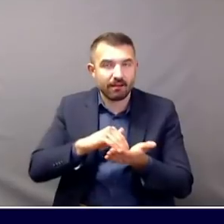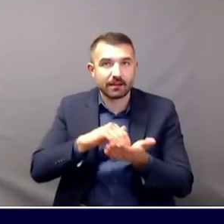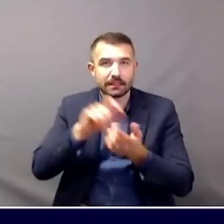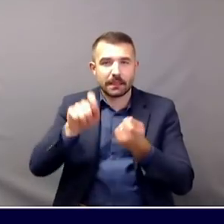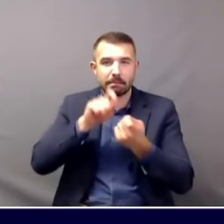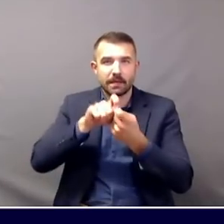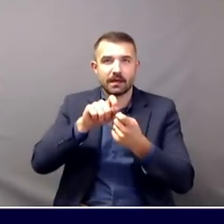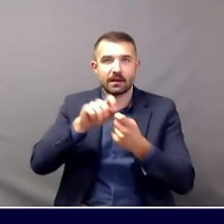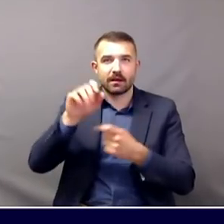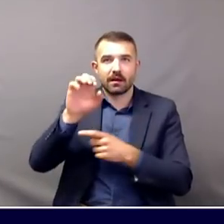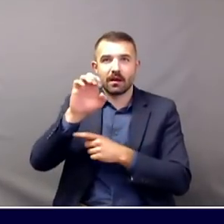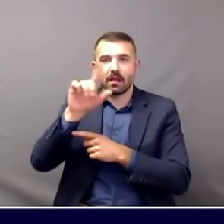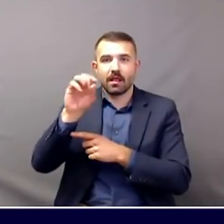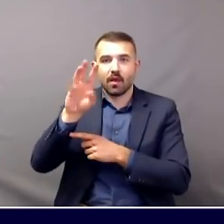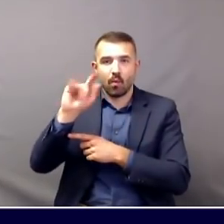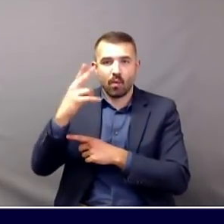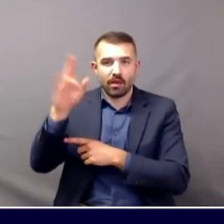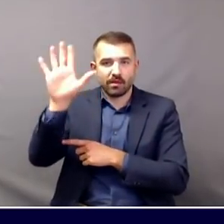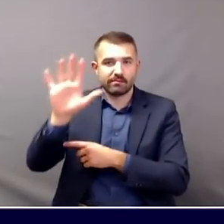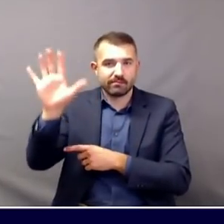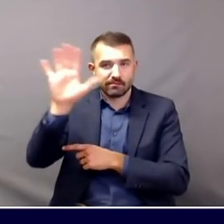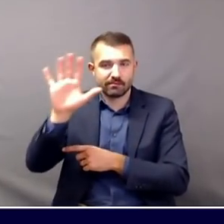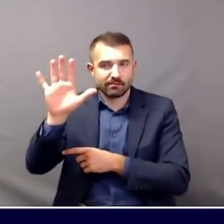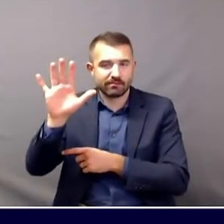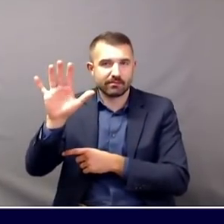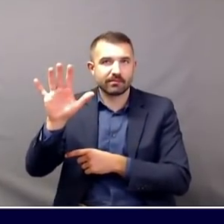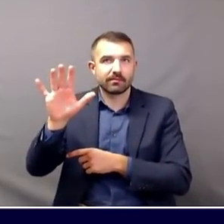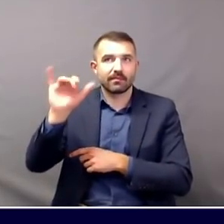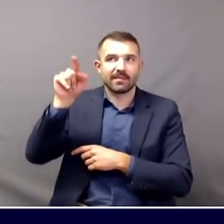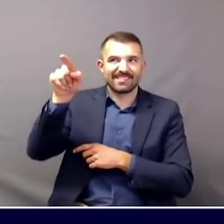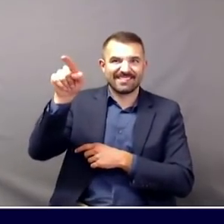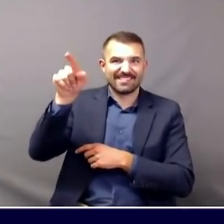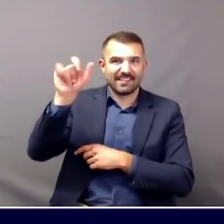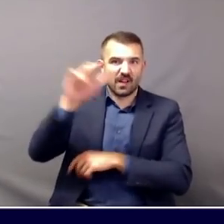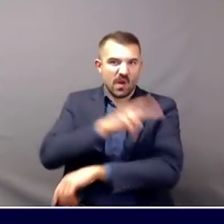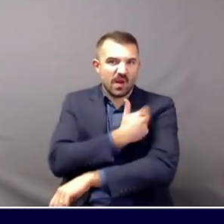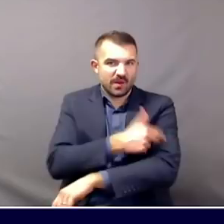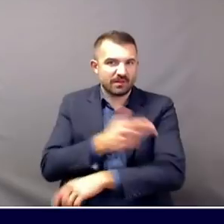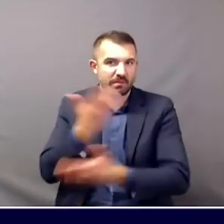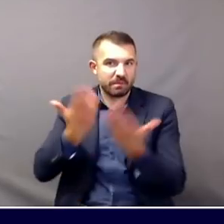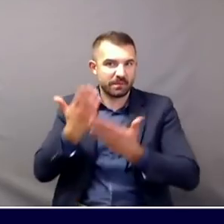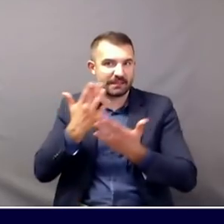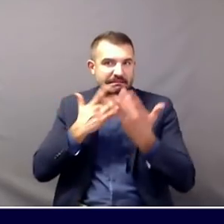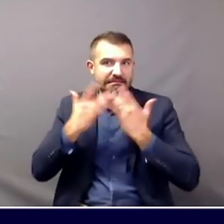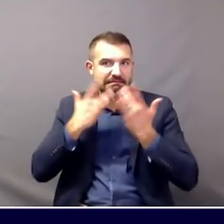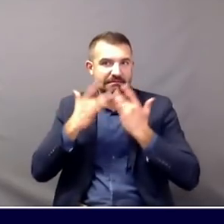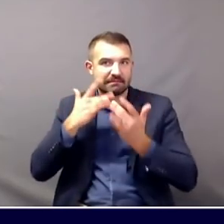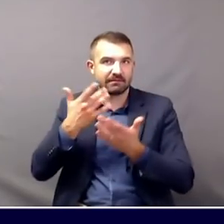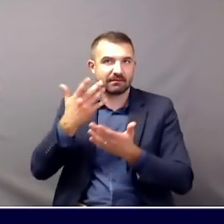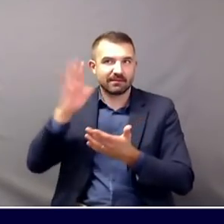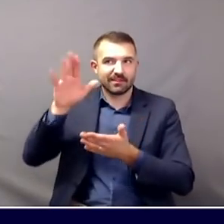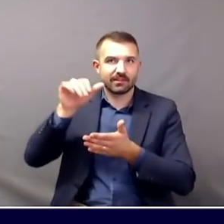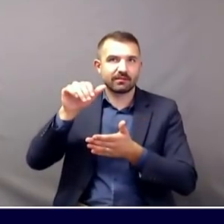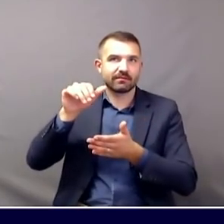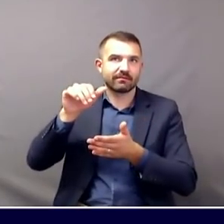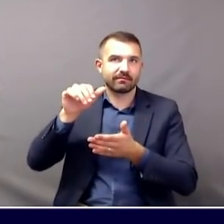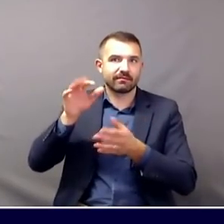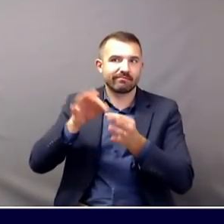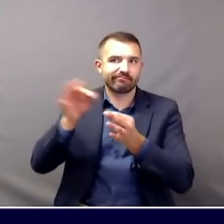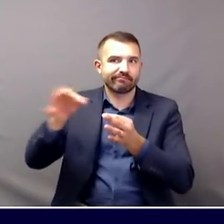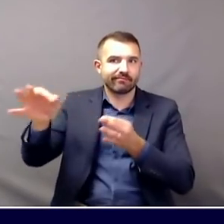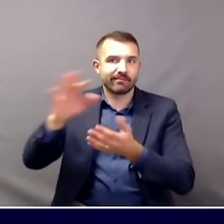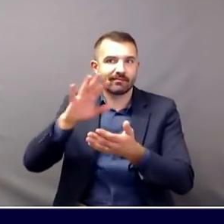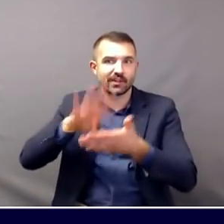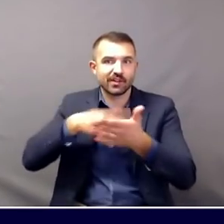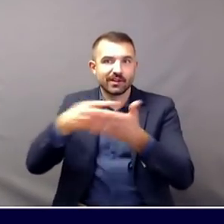and may have even delayed some surgical procedures there in Hancock County. Is that something you're aware of? And if so, how widespread is